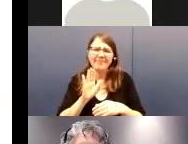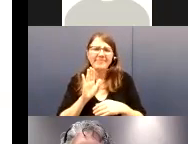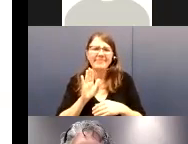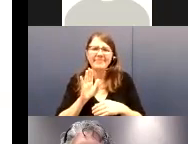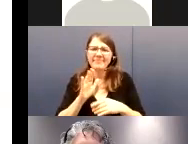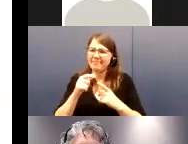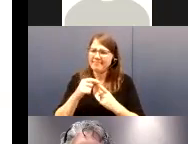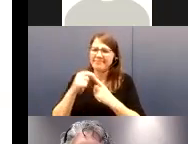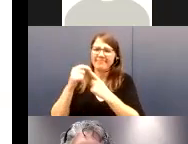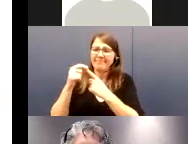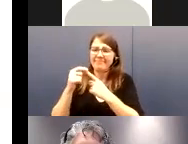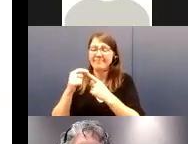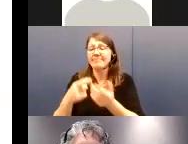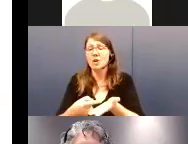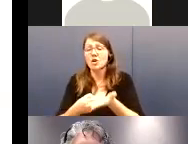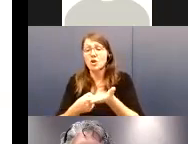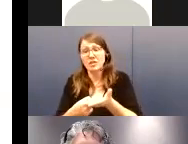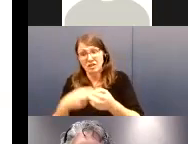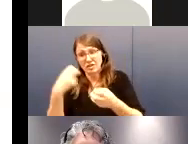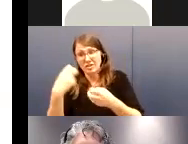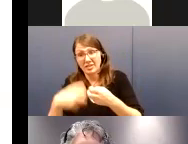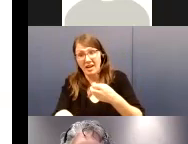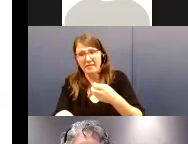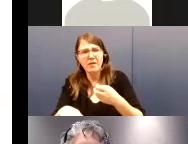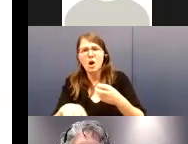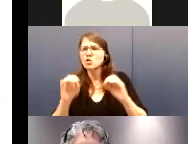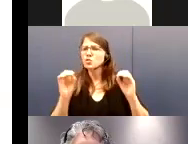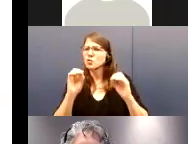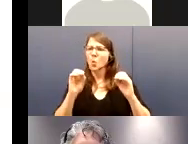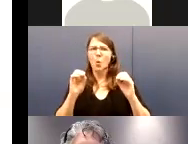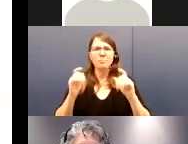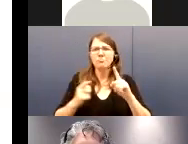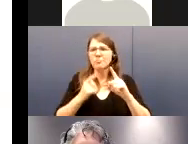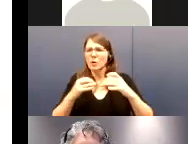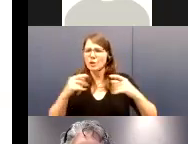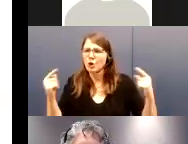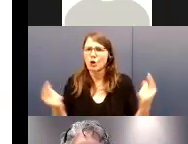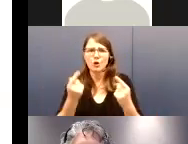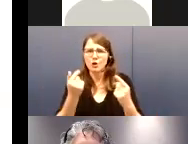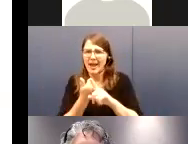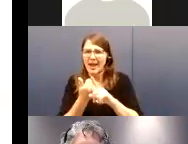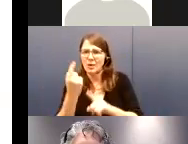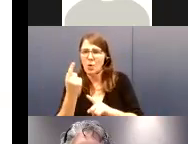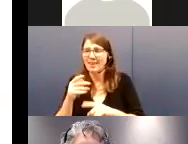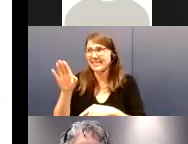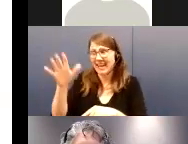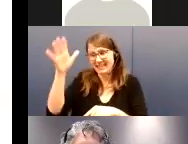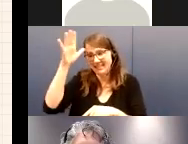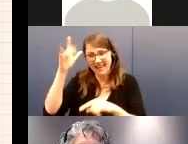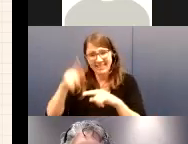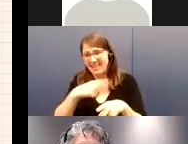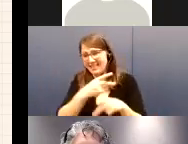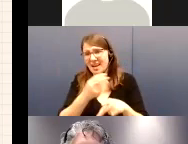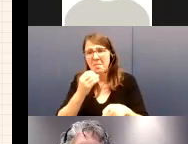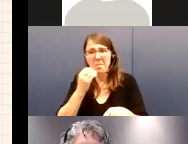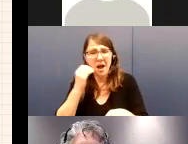not malicious. The children, our grandchildren, often think it's the best thing, and they're trying to do its best, but forgetting